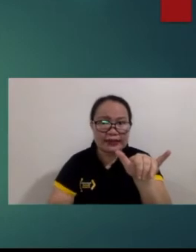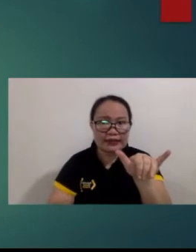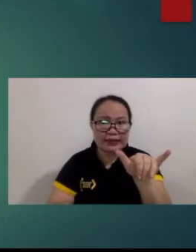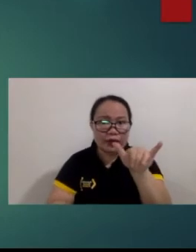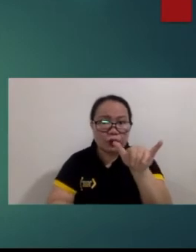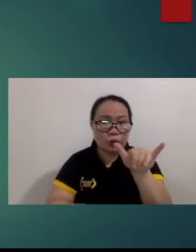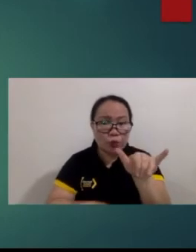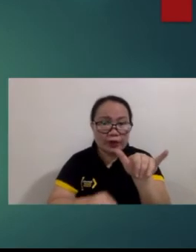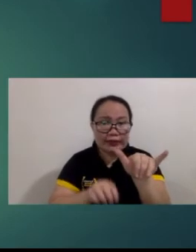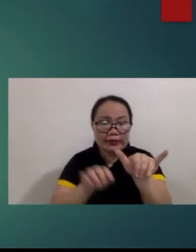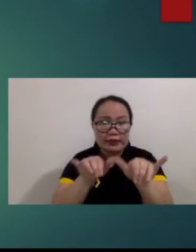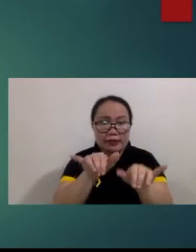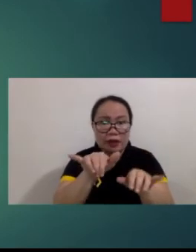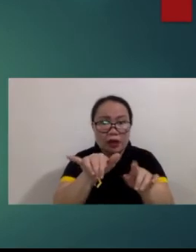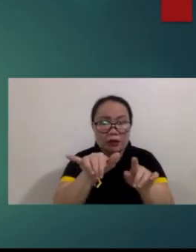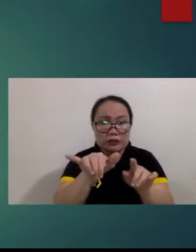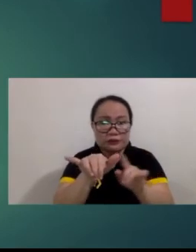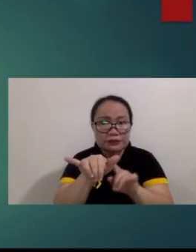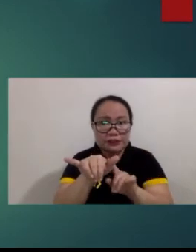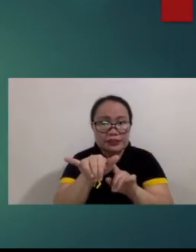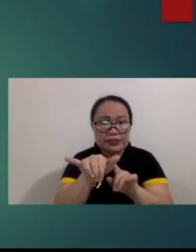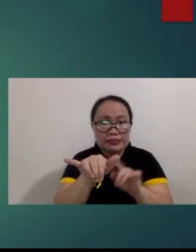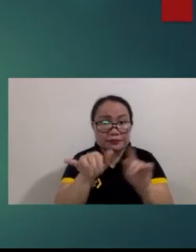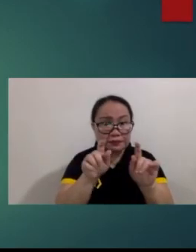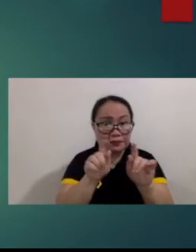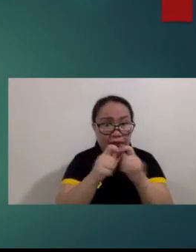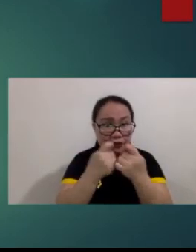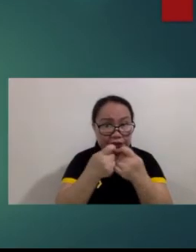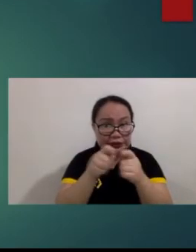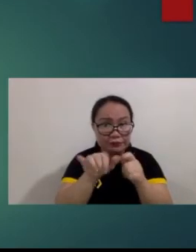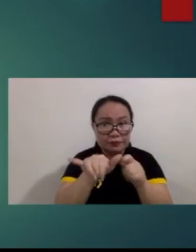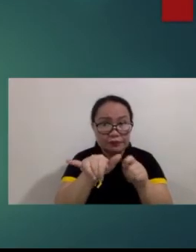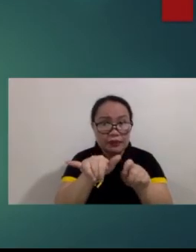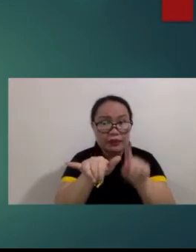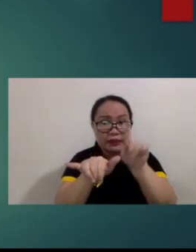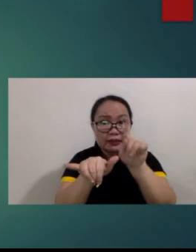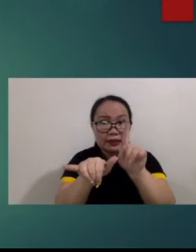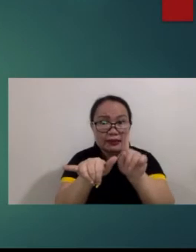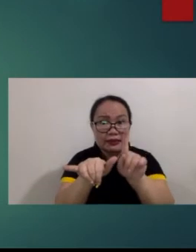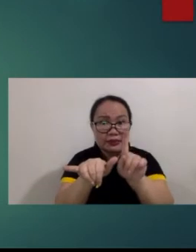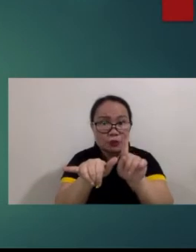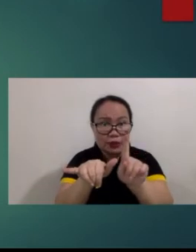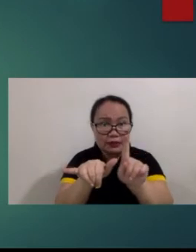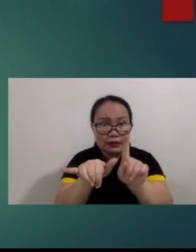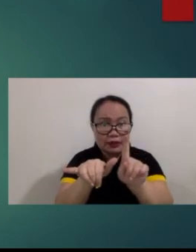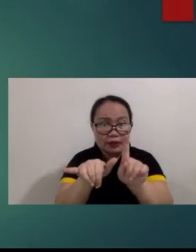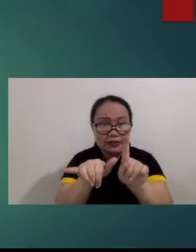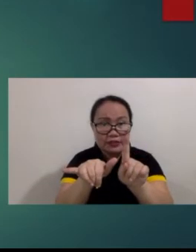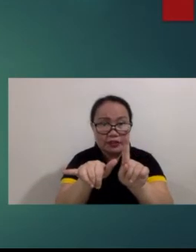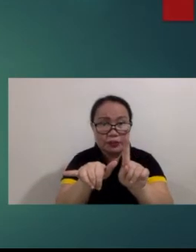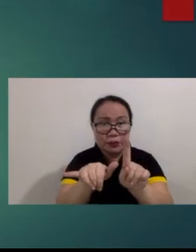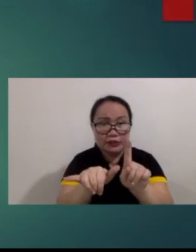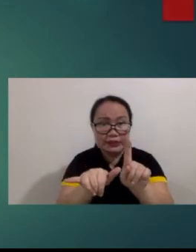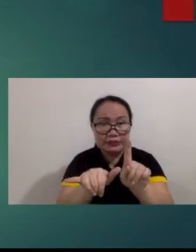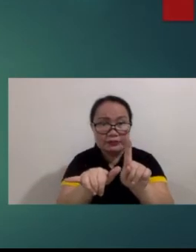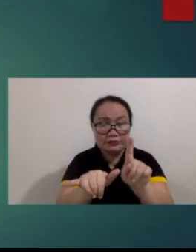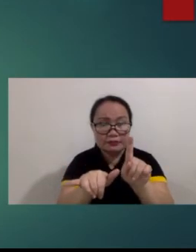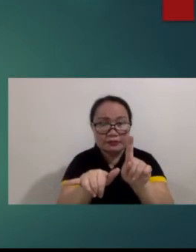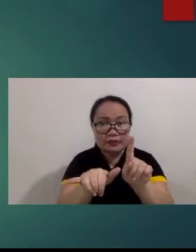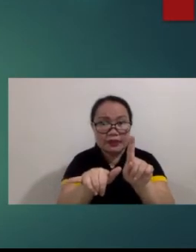y. Y, on the first term, it has 1 as an